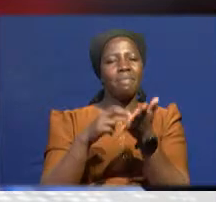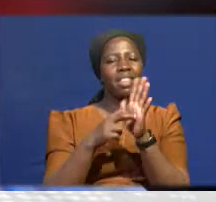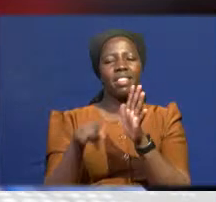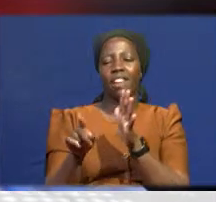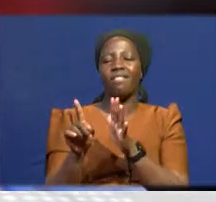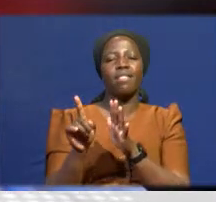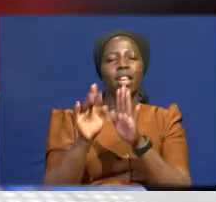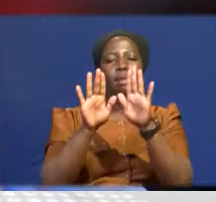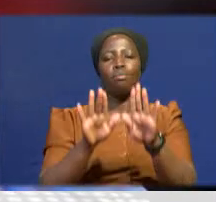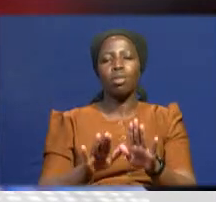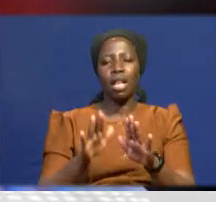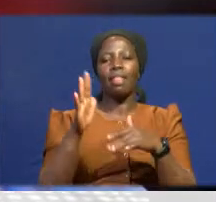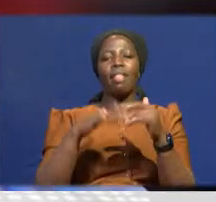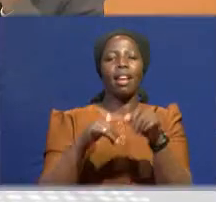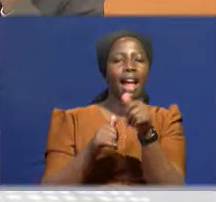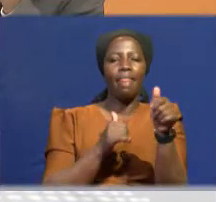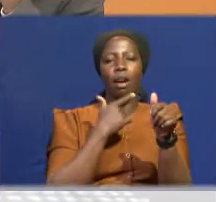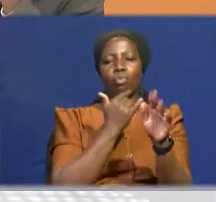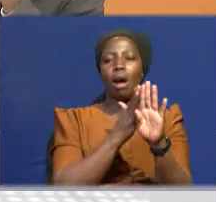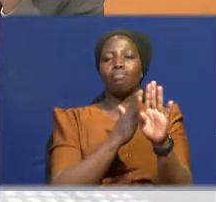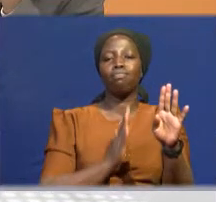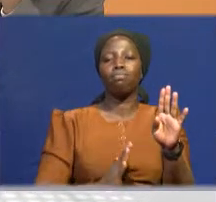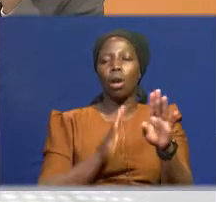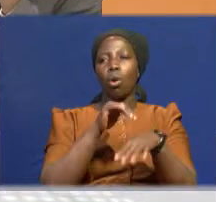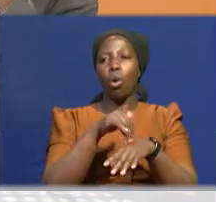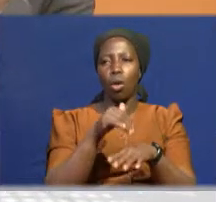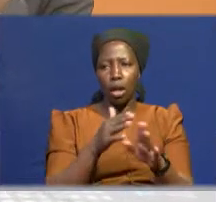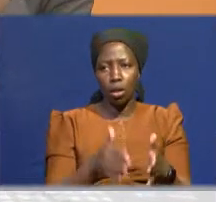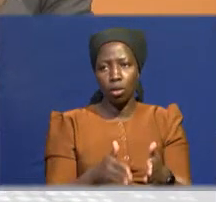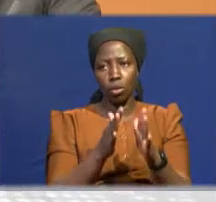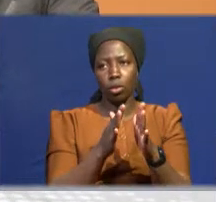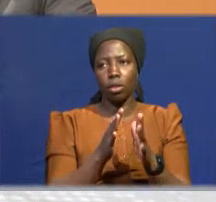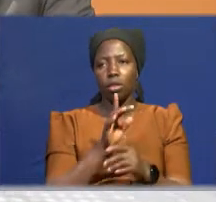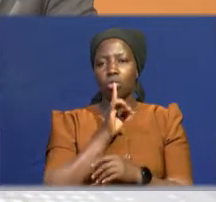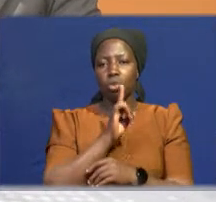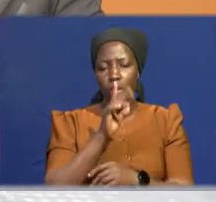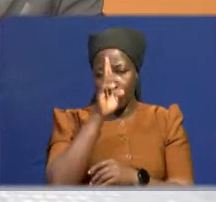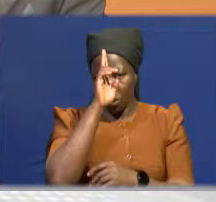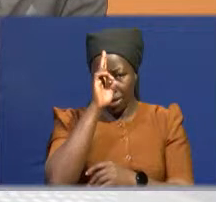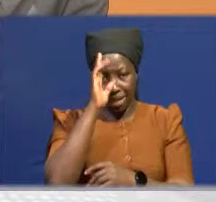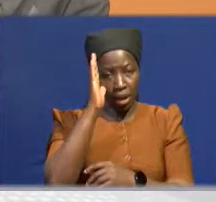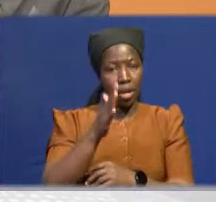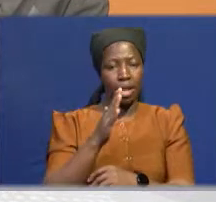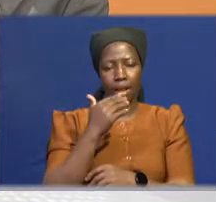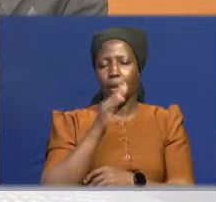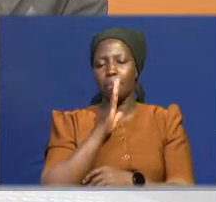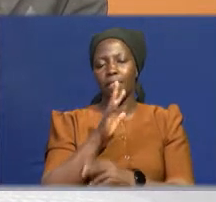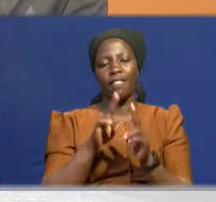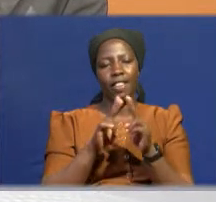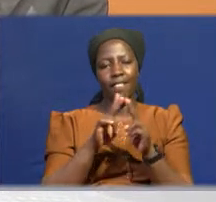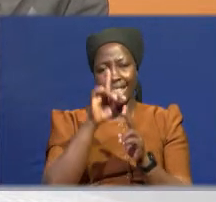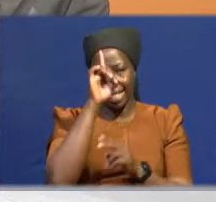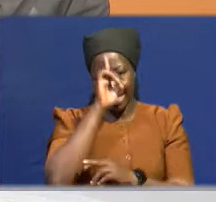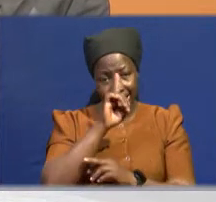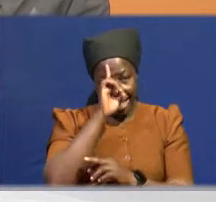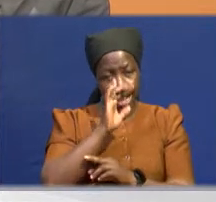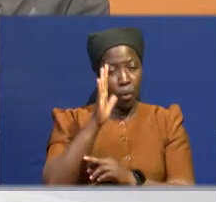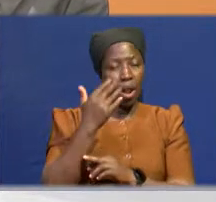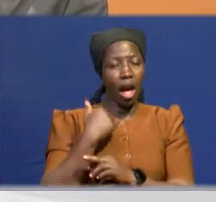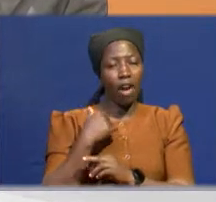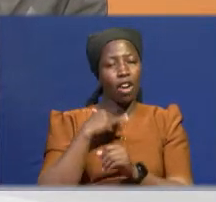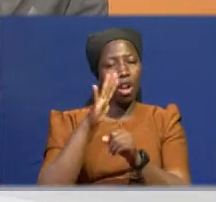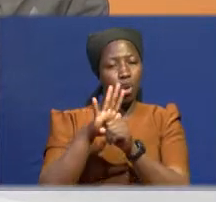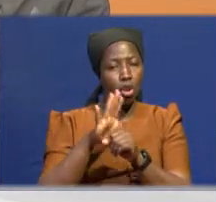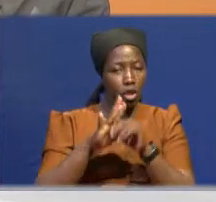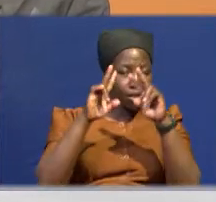on the road. So, and the police will be very, very strict on this. There will be a lot of crackdown a couple of days prior